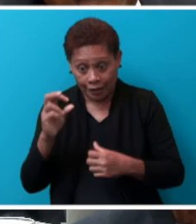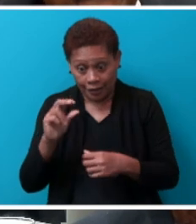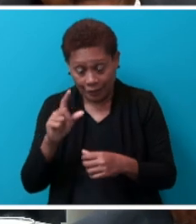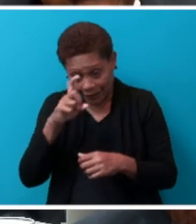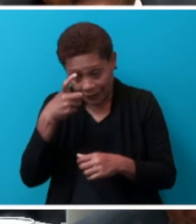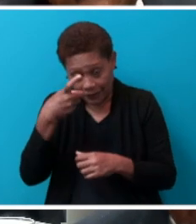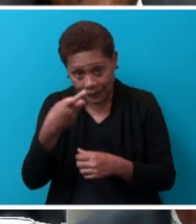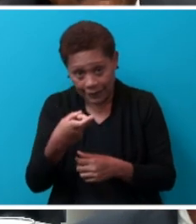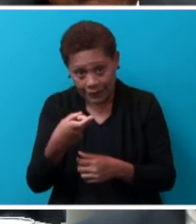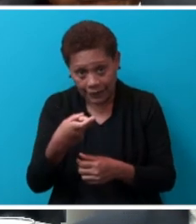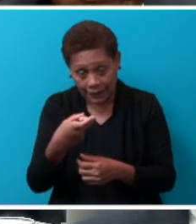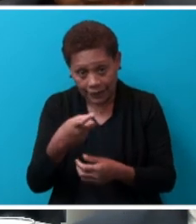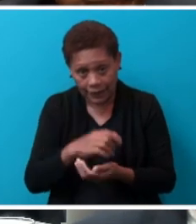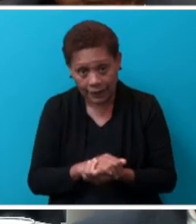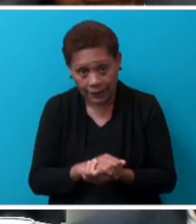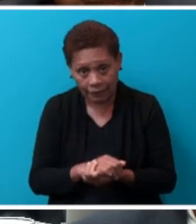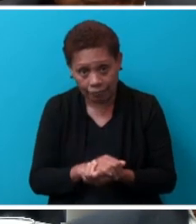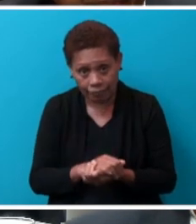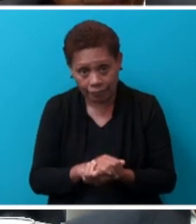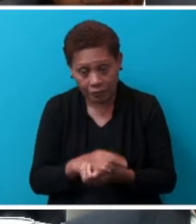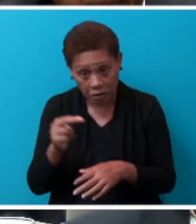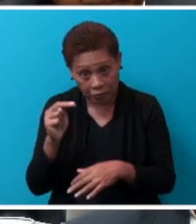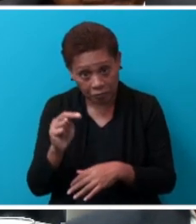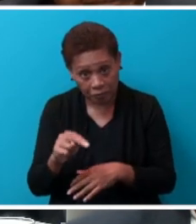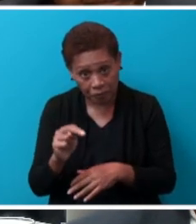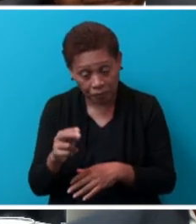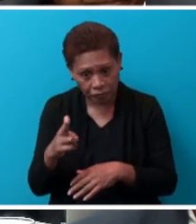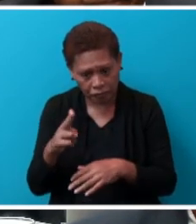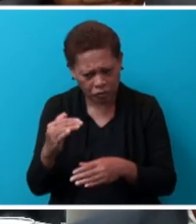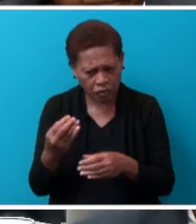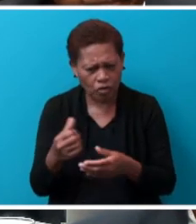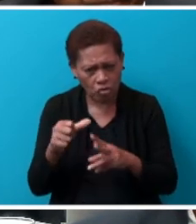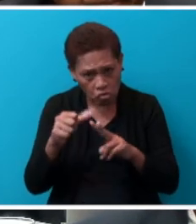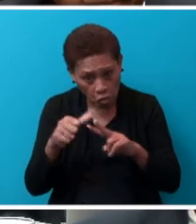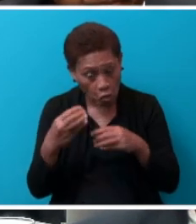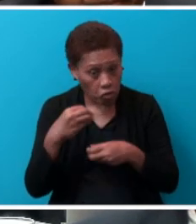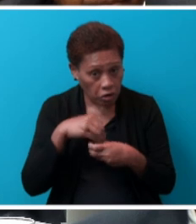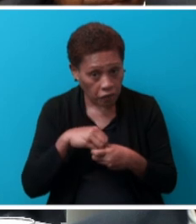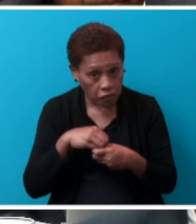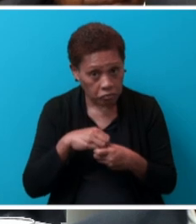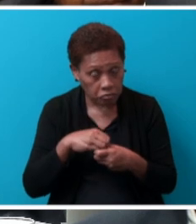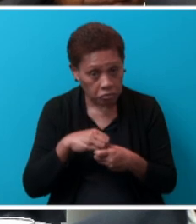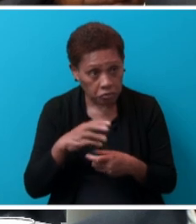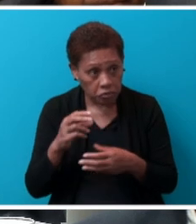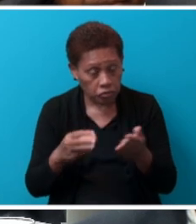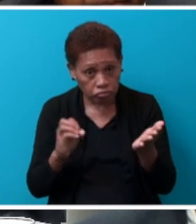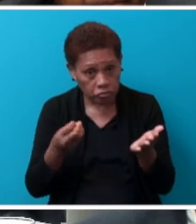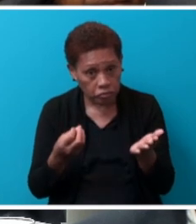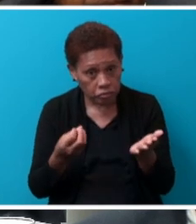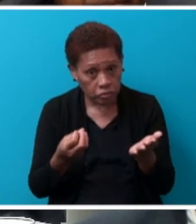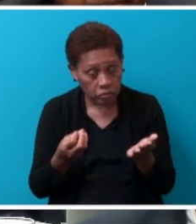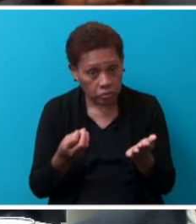words, whether there is enough need and traffic to justify the development. This begins with looking at passenger projections, where